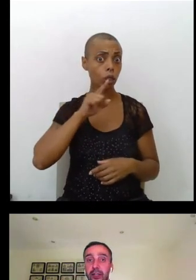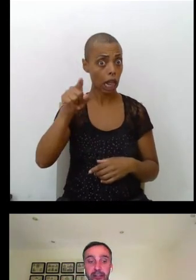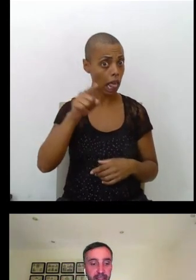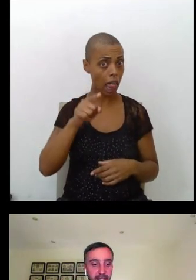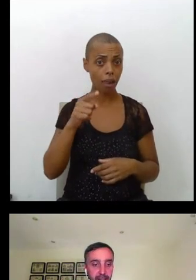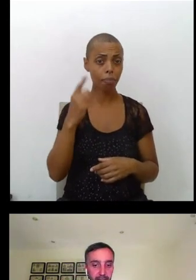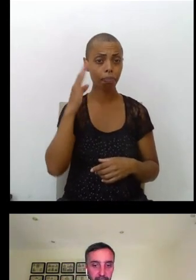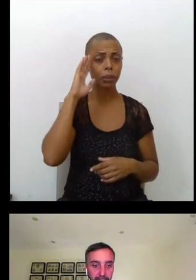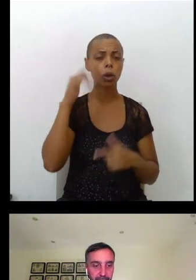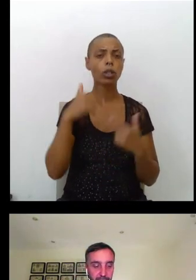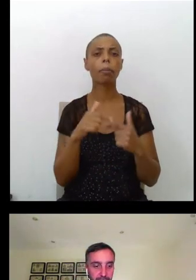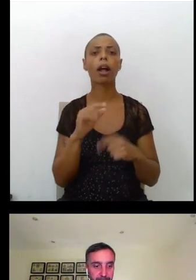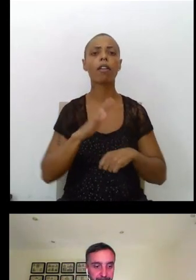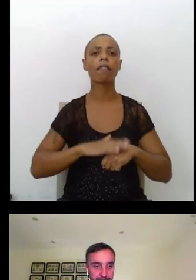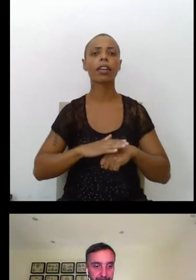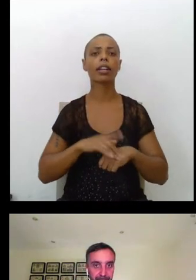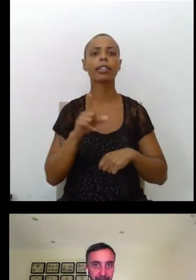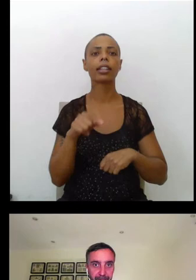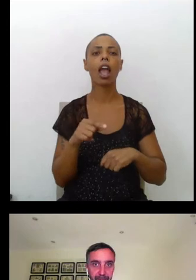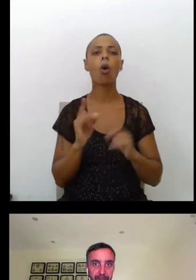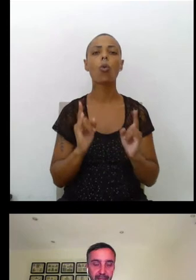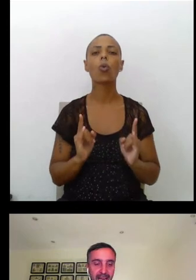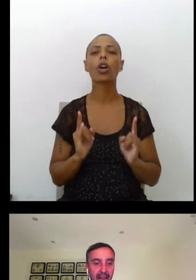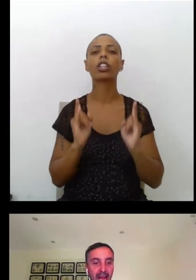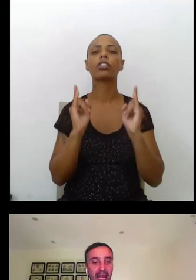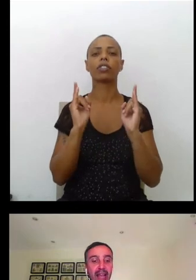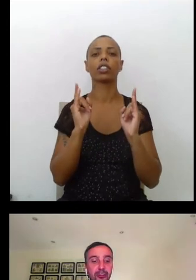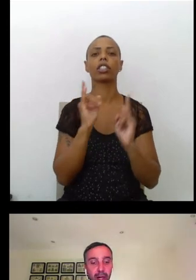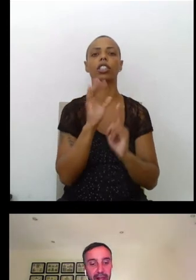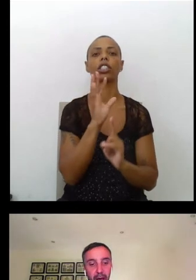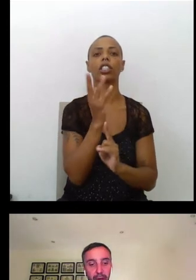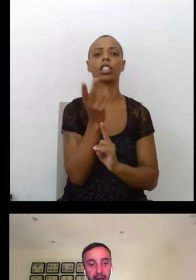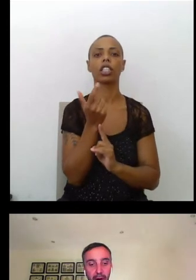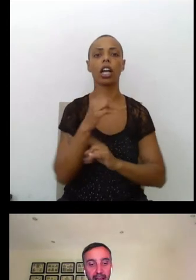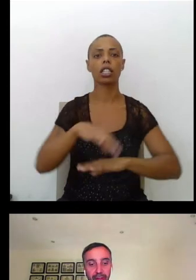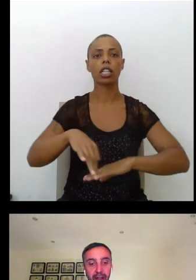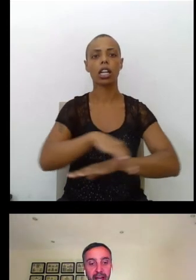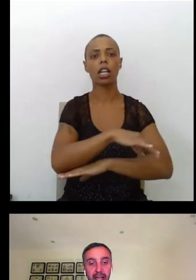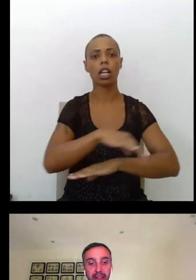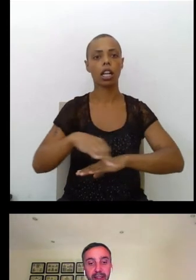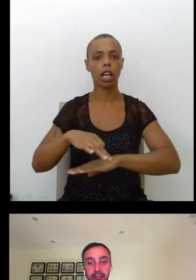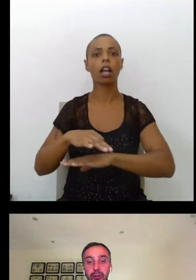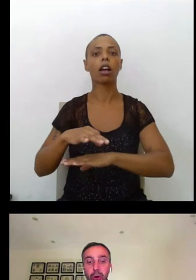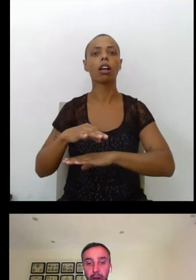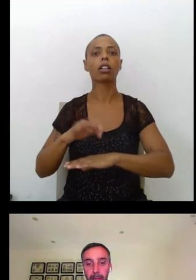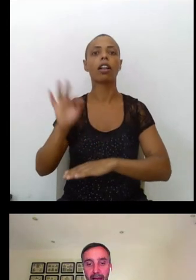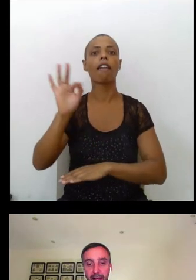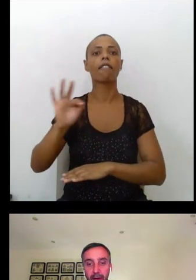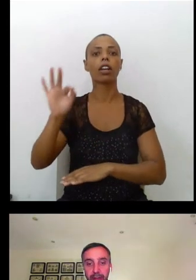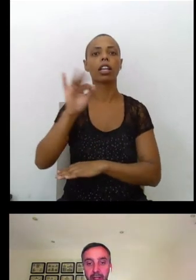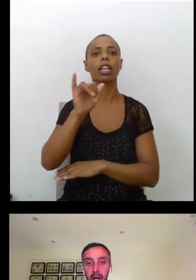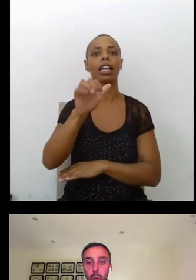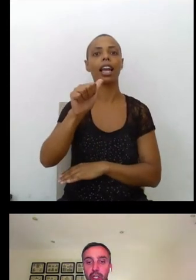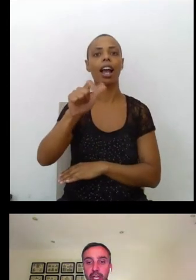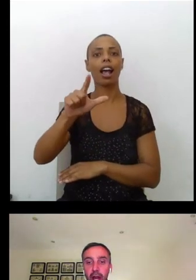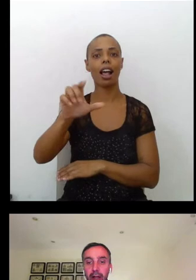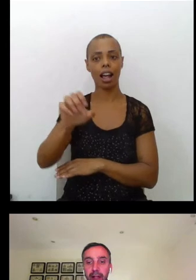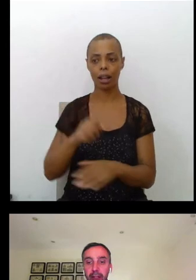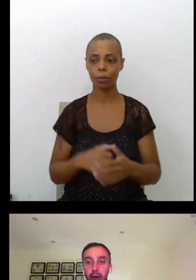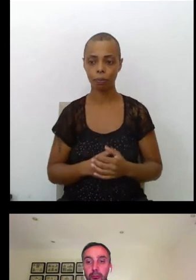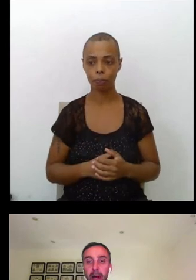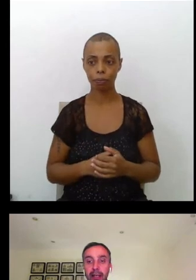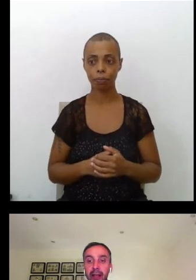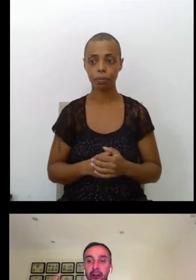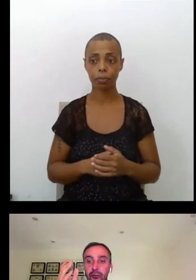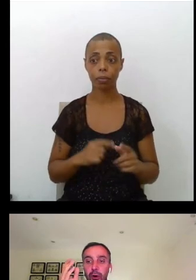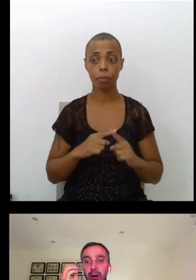you can see it on the photo less well-known however is his New York Penthouse which